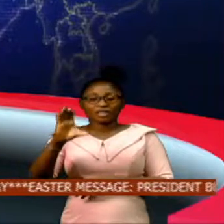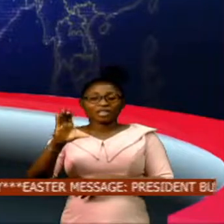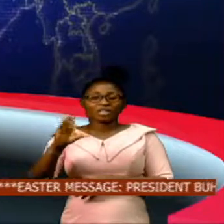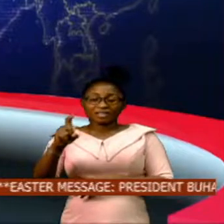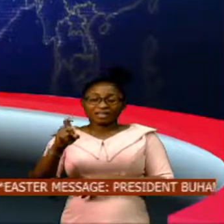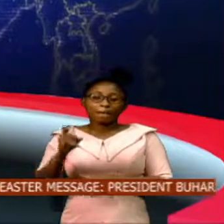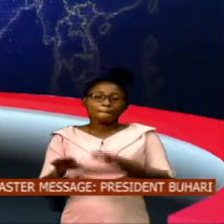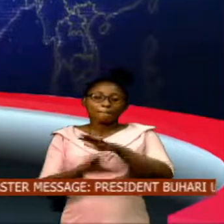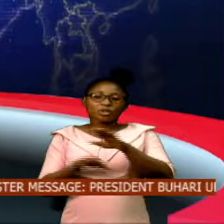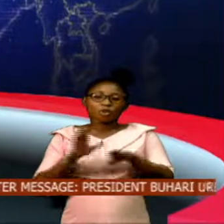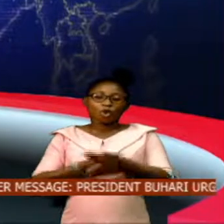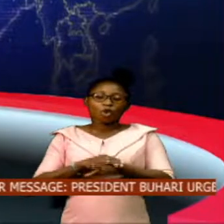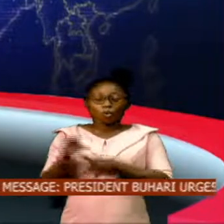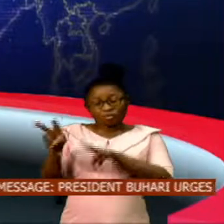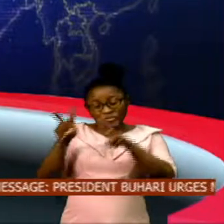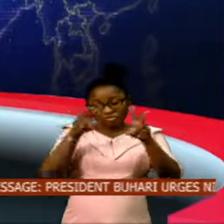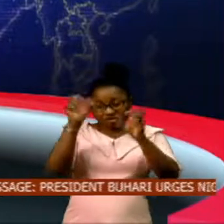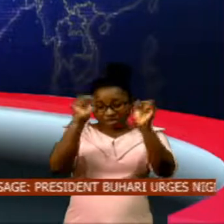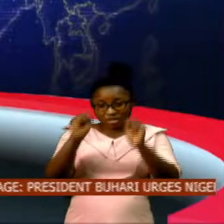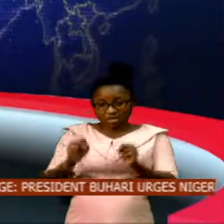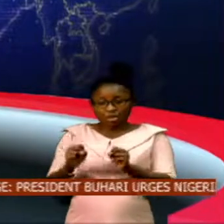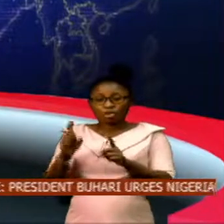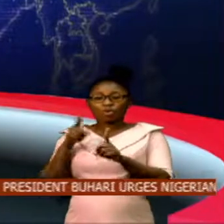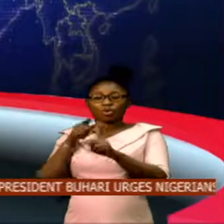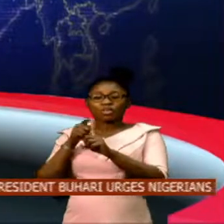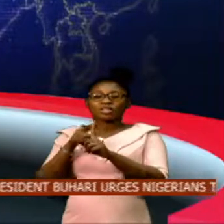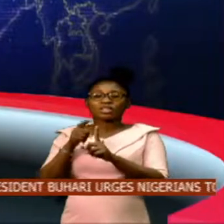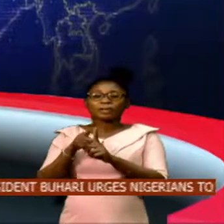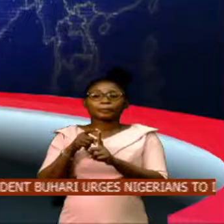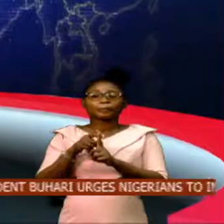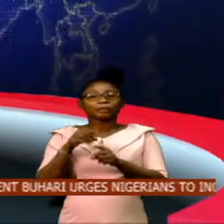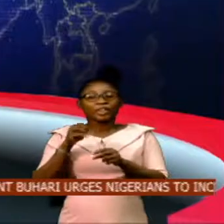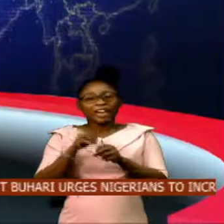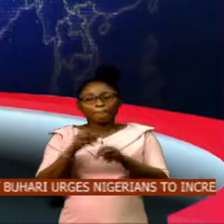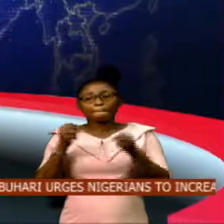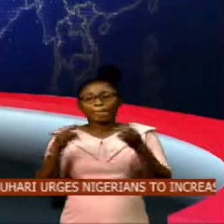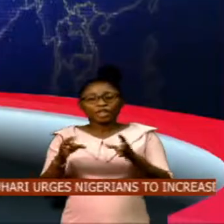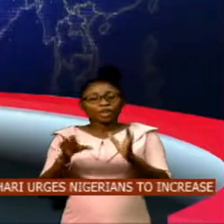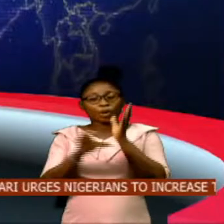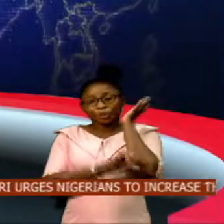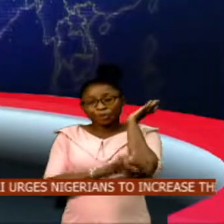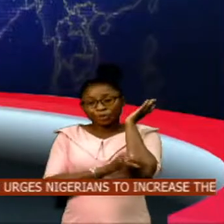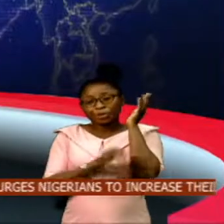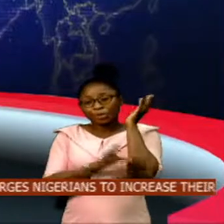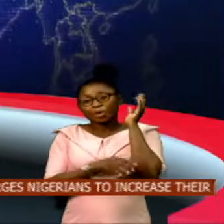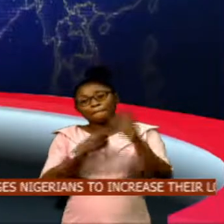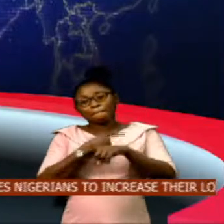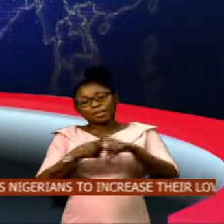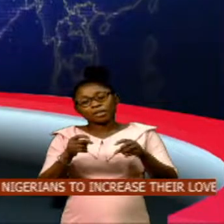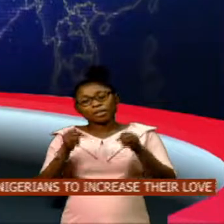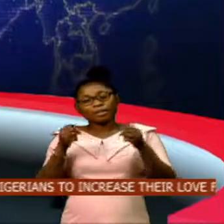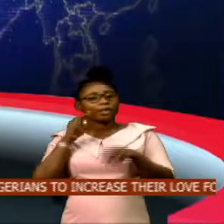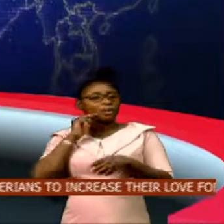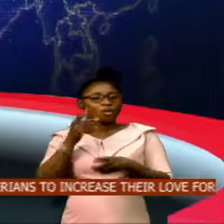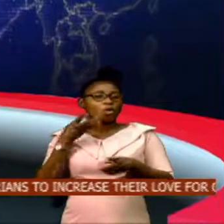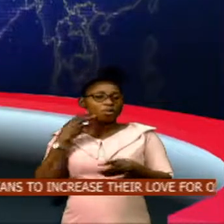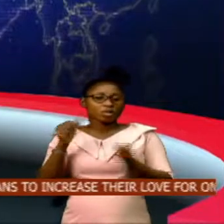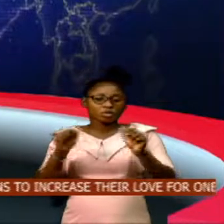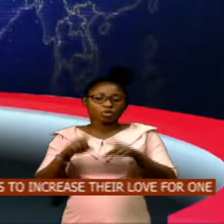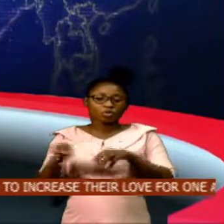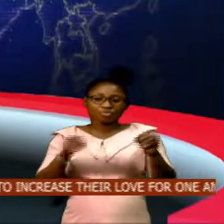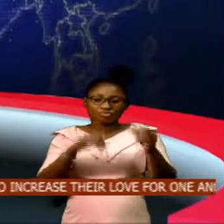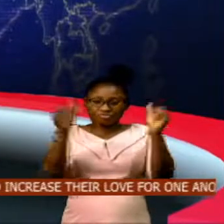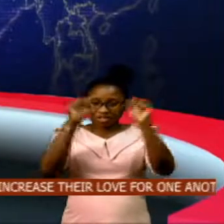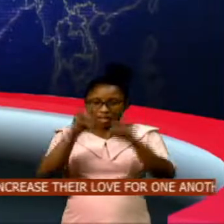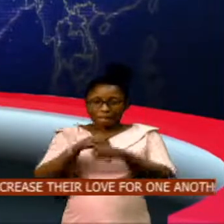or monitoring system are not achieved towards the REDD+ process in many countries. But Nigeria was able to put a system in place and